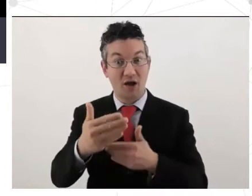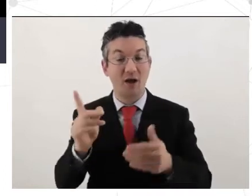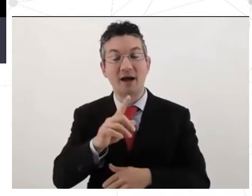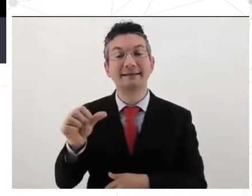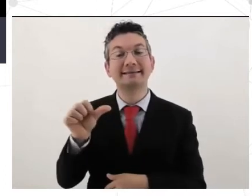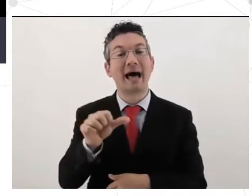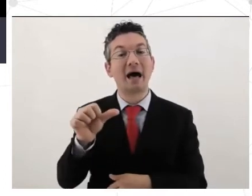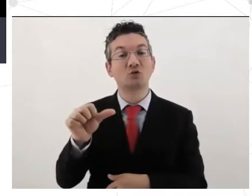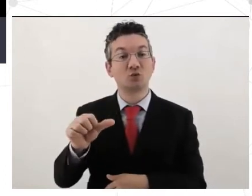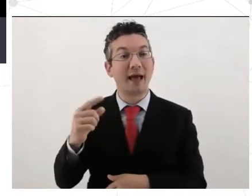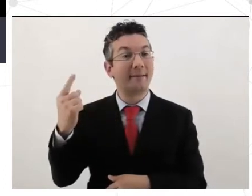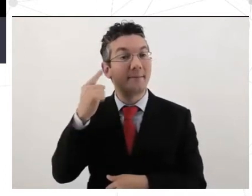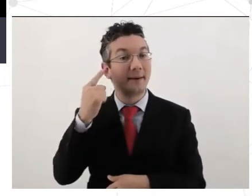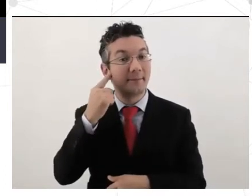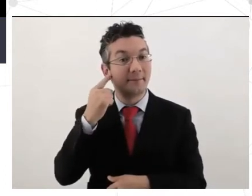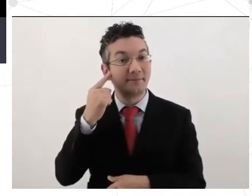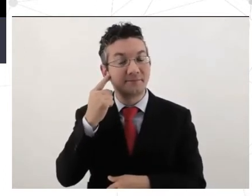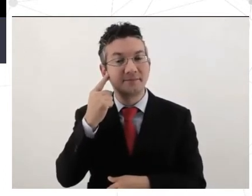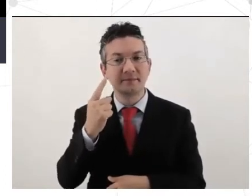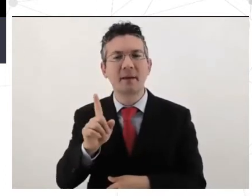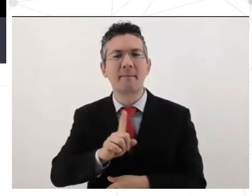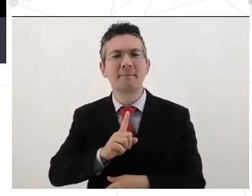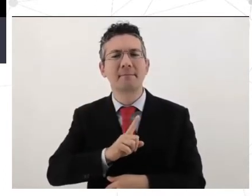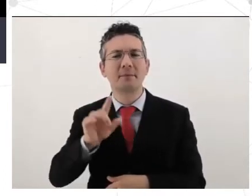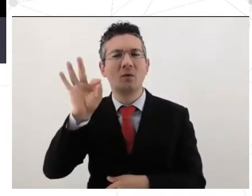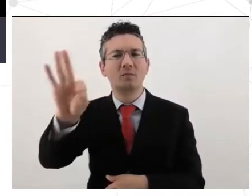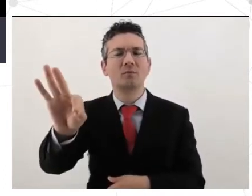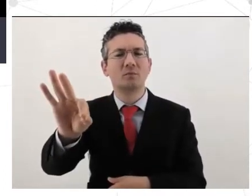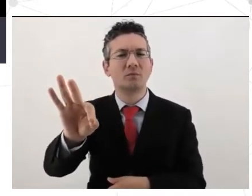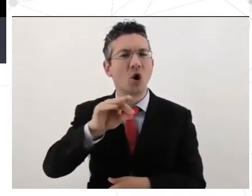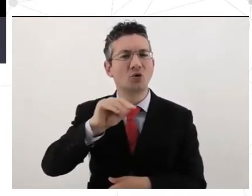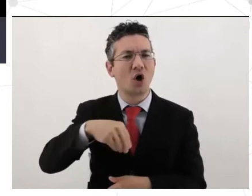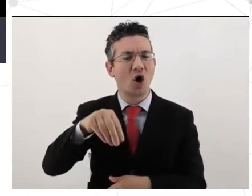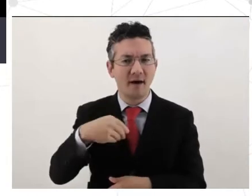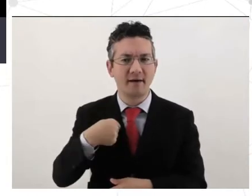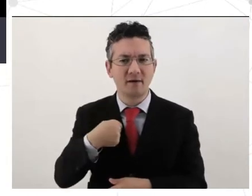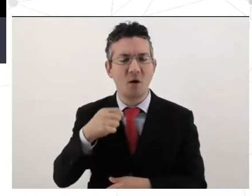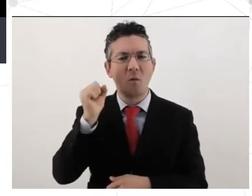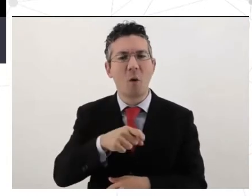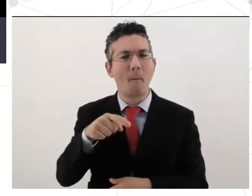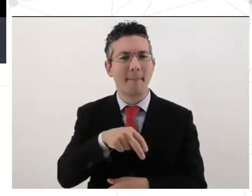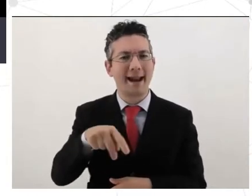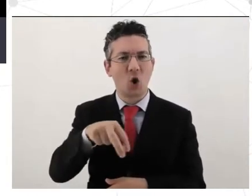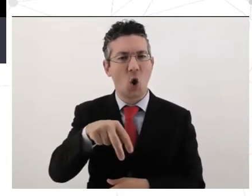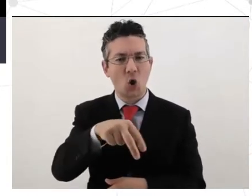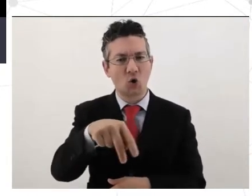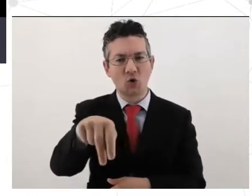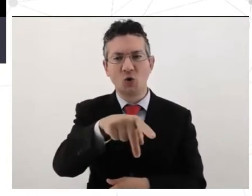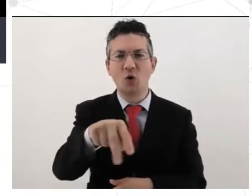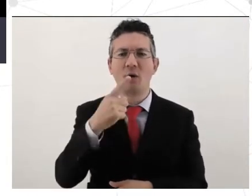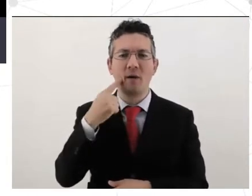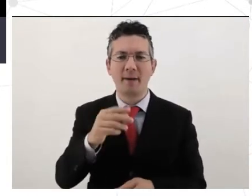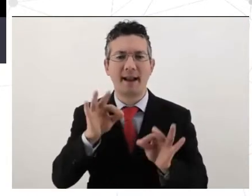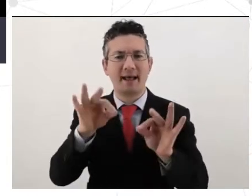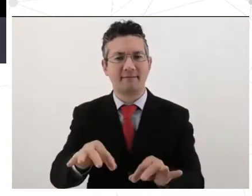And beacon close by. I can see the door. Ah, here we are. Fantastic. Emily, thank you.